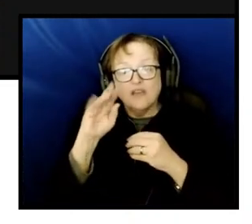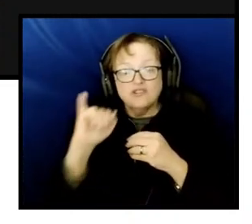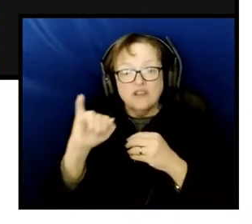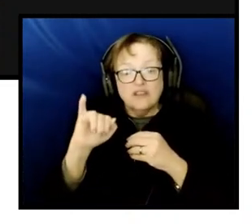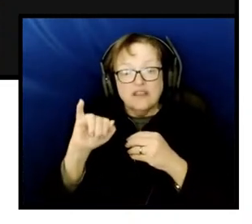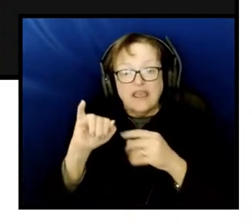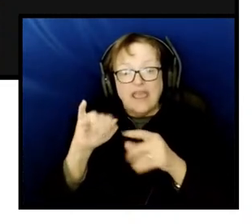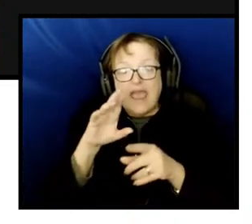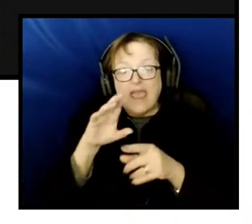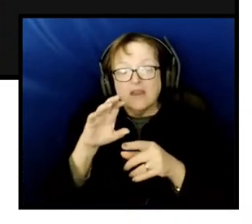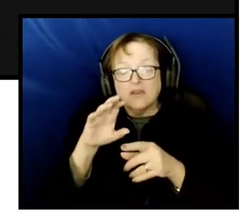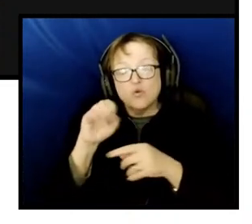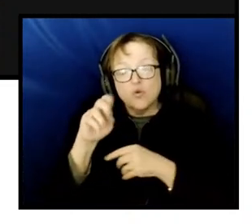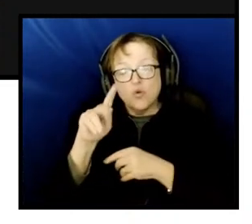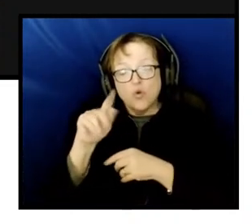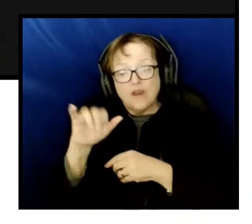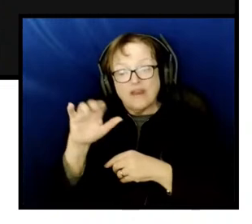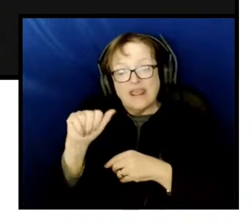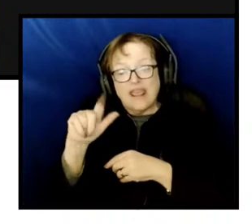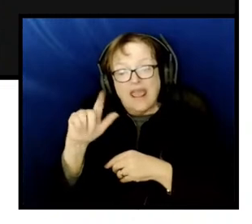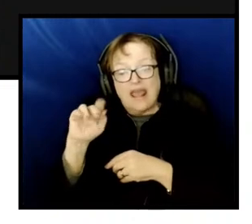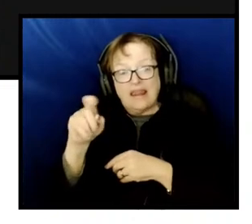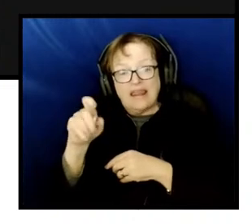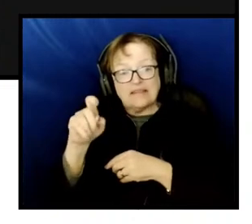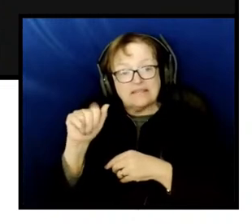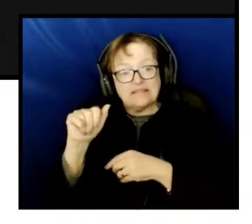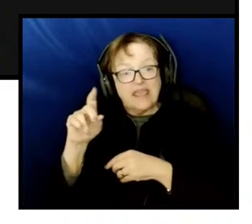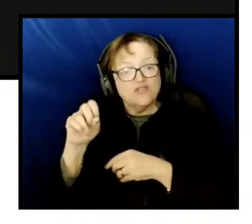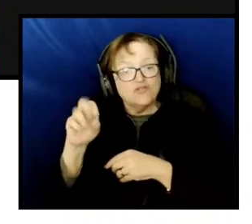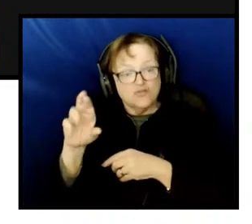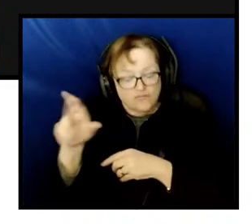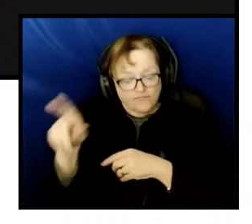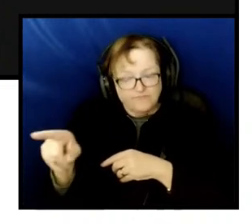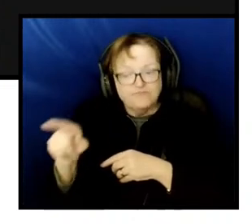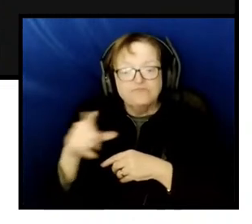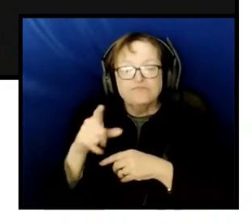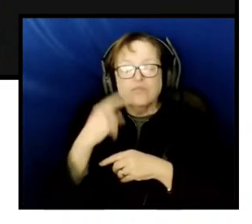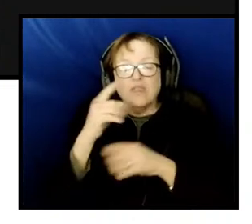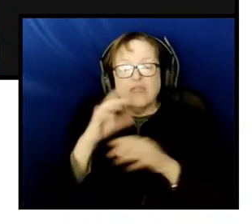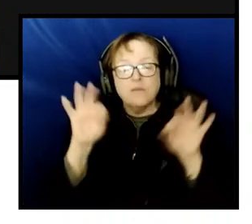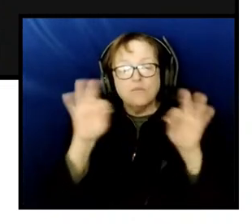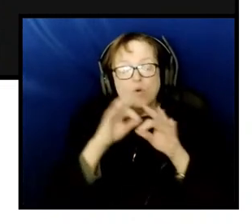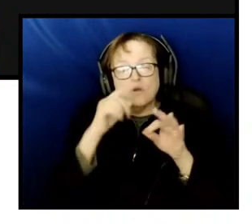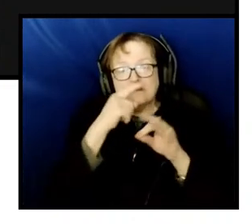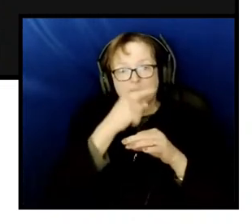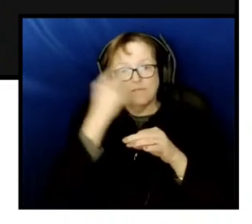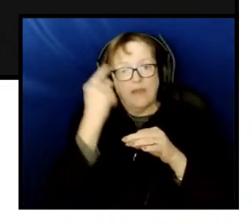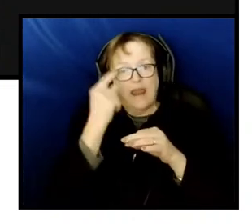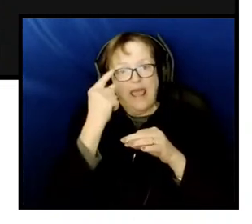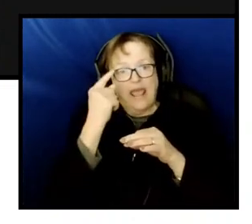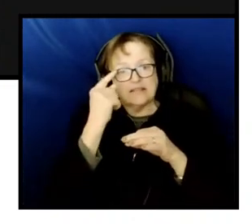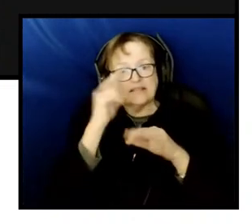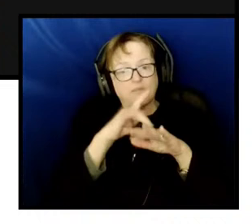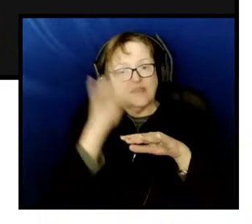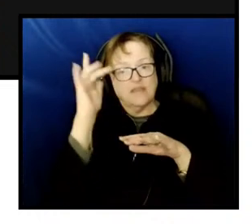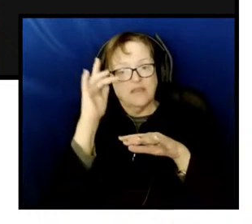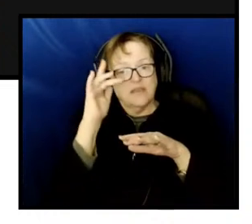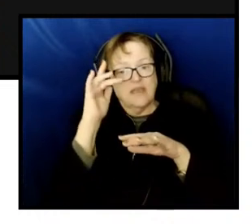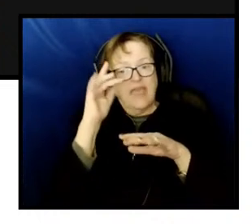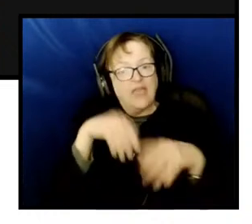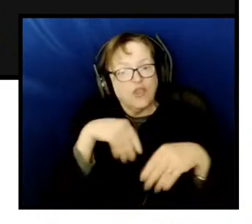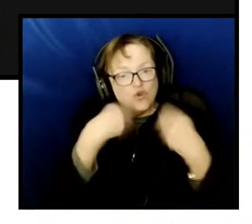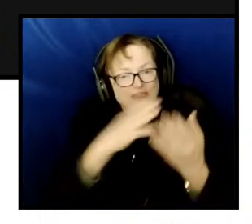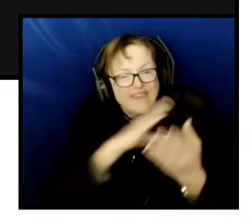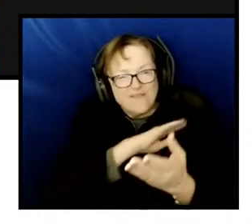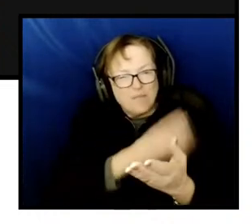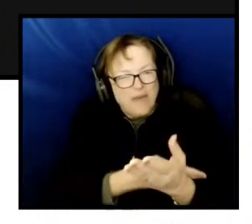Courtney Alexander is the importance of seeing Blackness as something that is highlighted and empowered rather than something that's